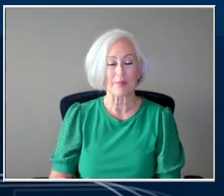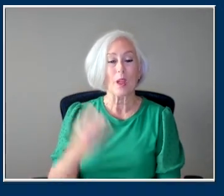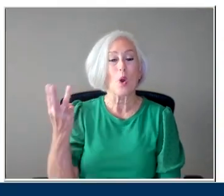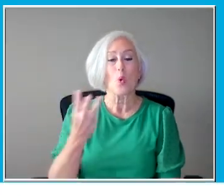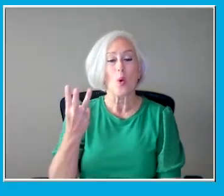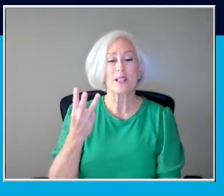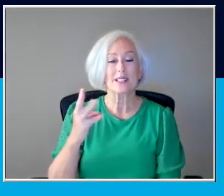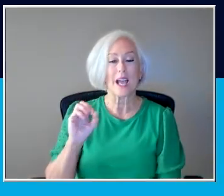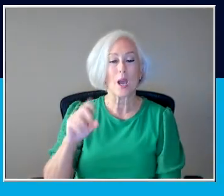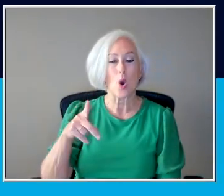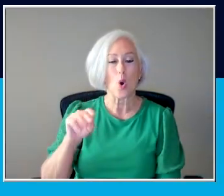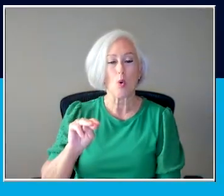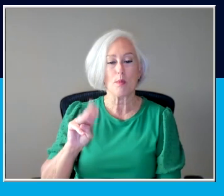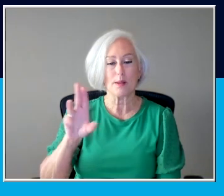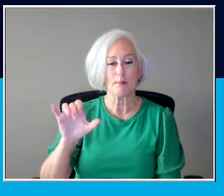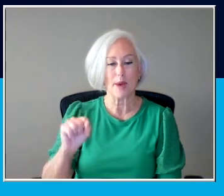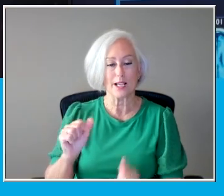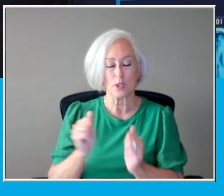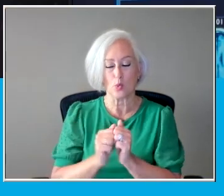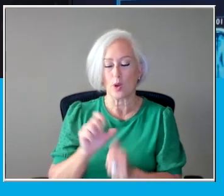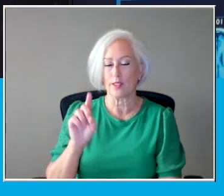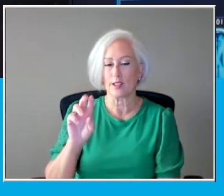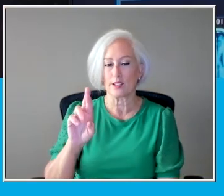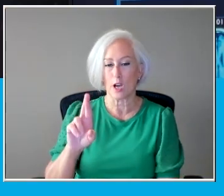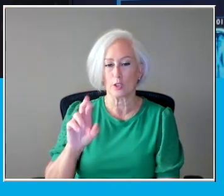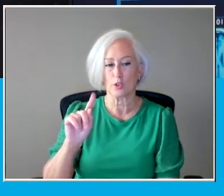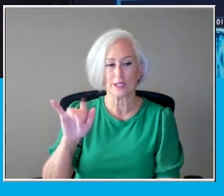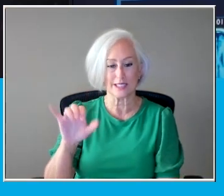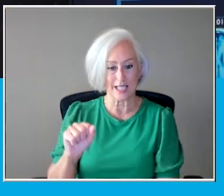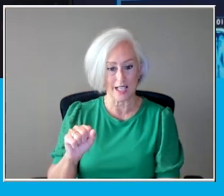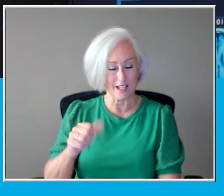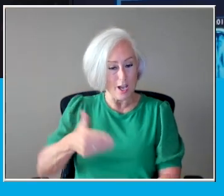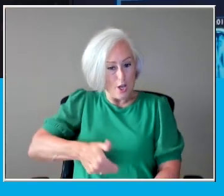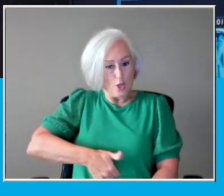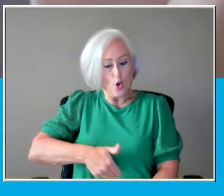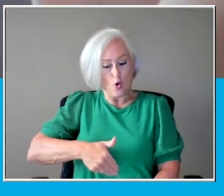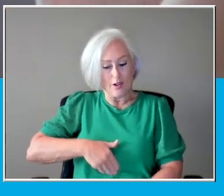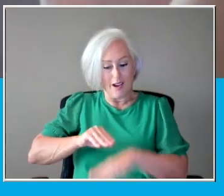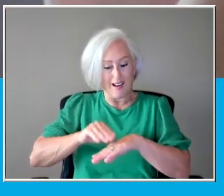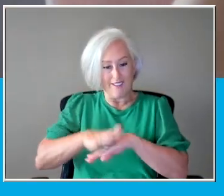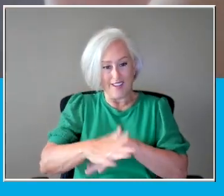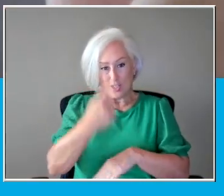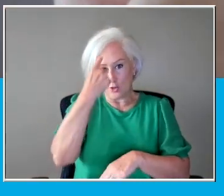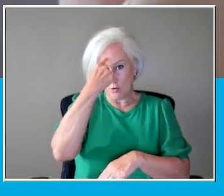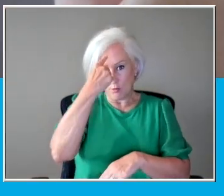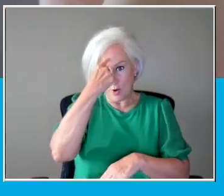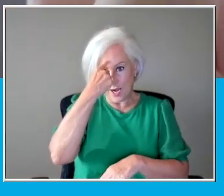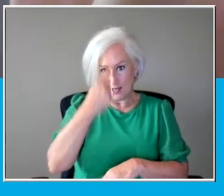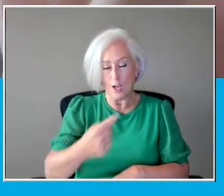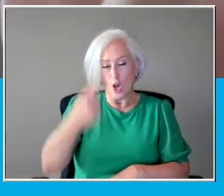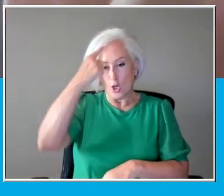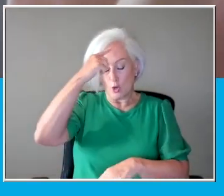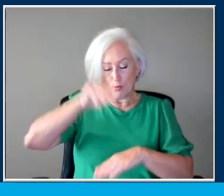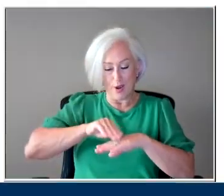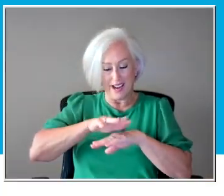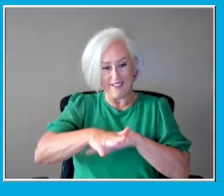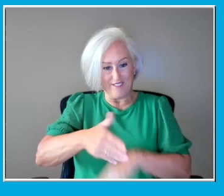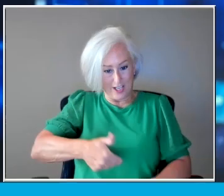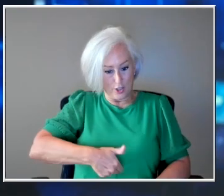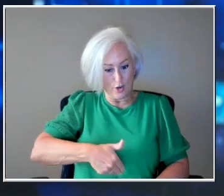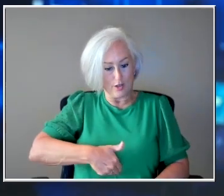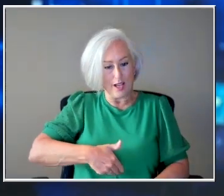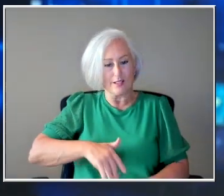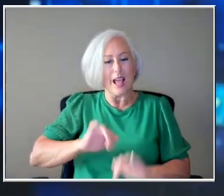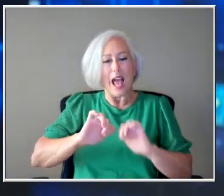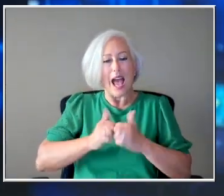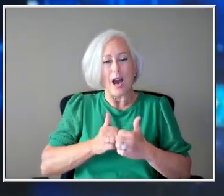Dr. Stites. Your gut affects your brain, and your brain affects your gut. How does understanding that connection improve your health?